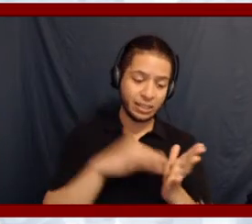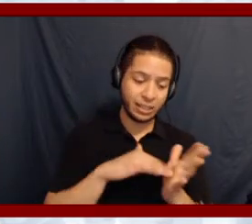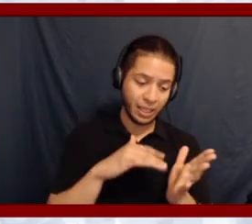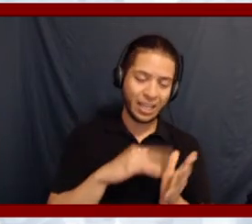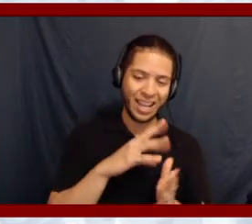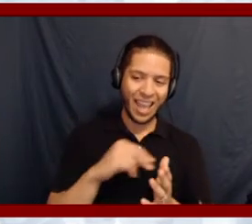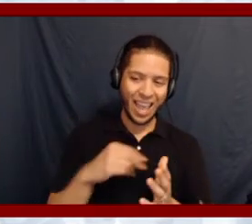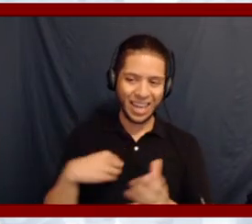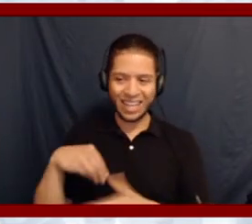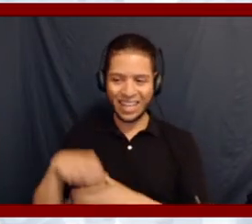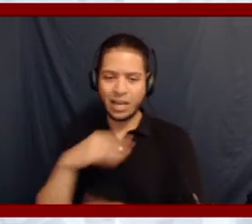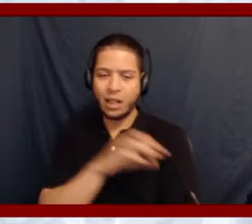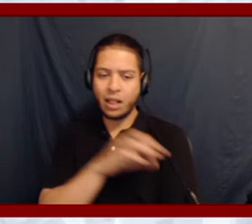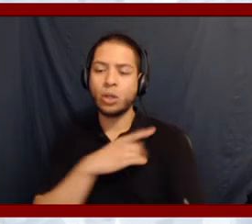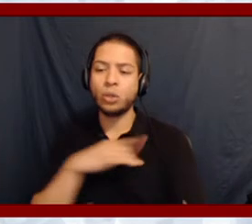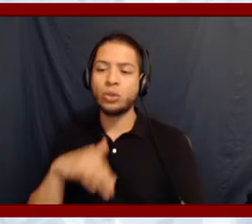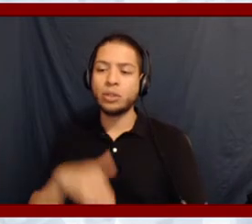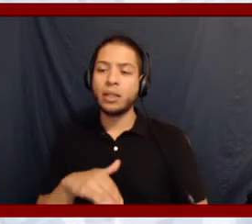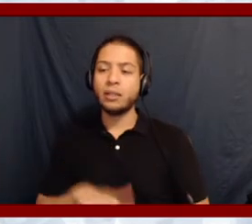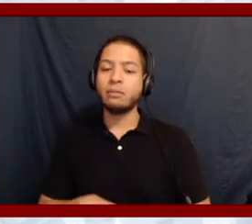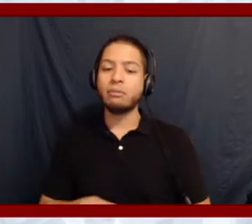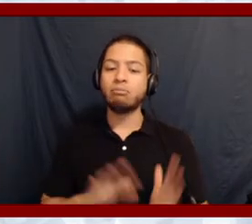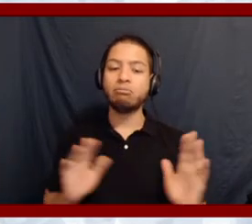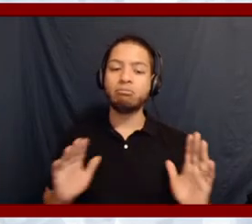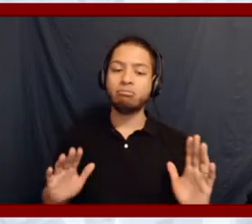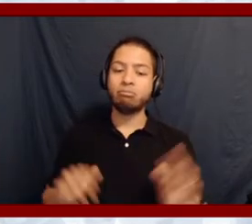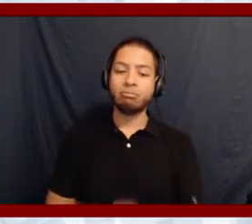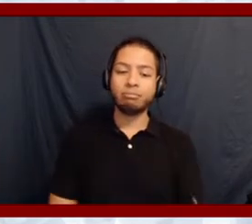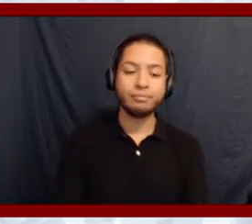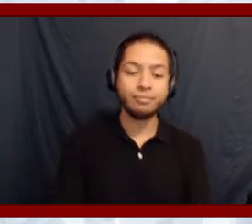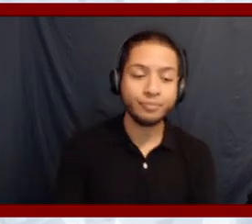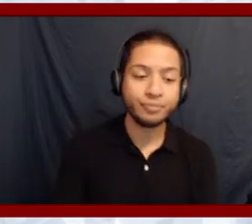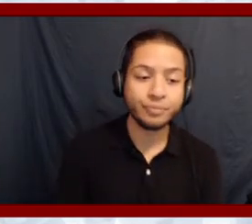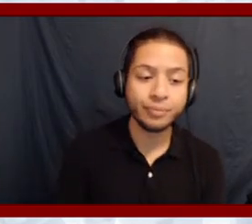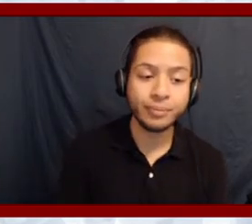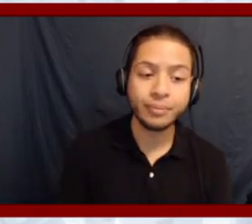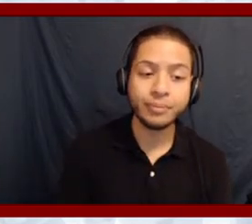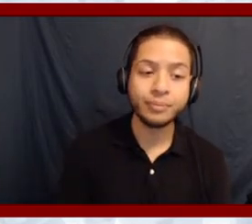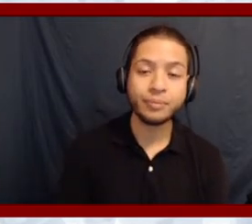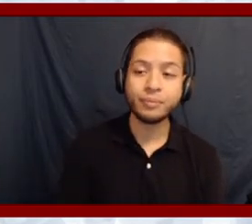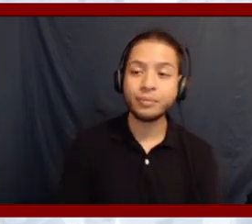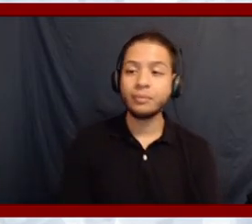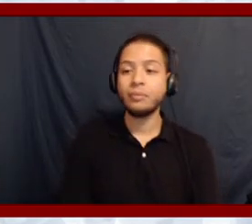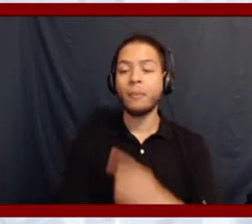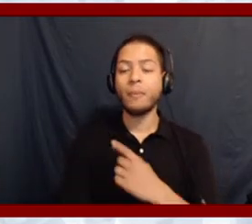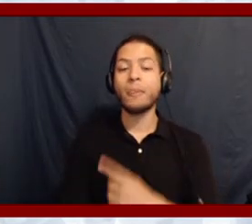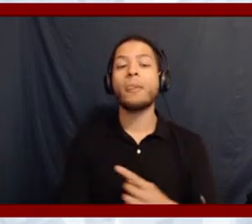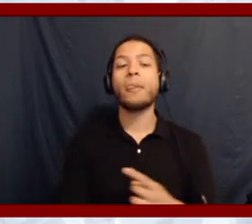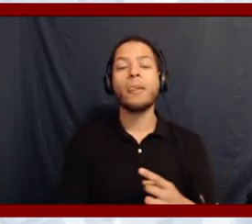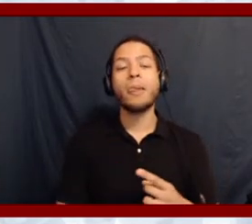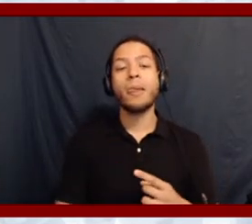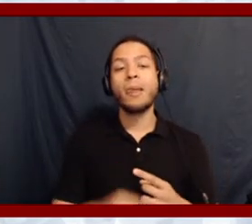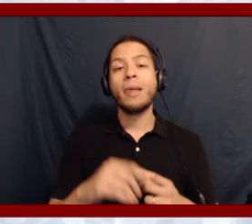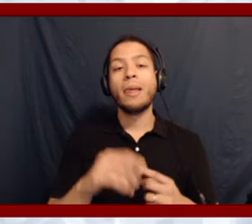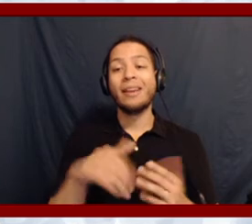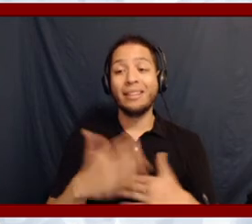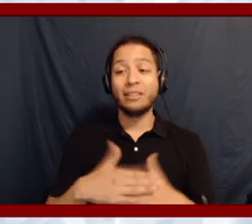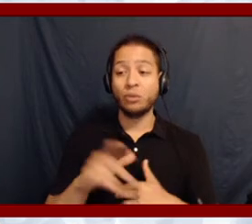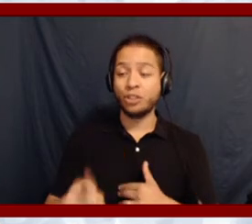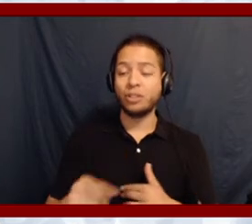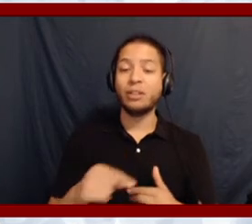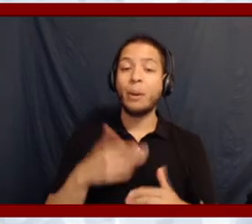clinically. Definitely. Is it true that a vaccinated person could be infected